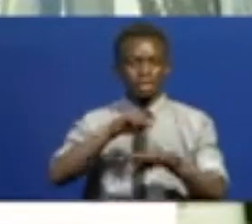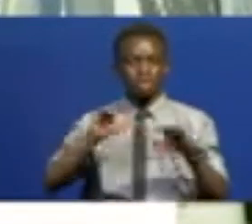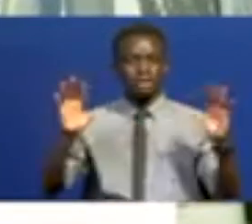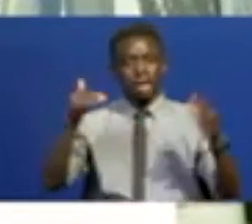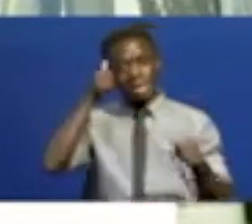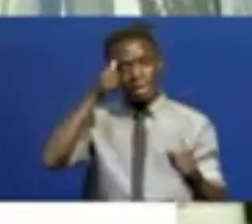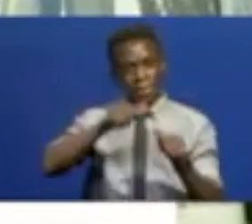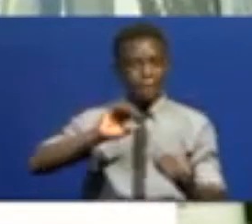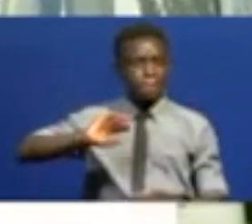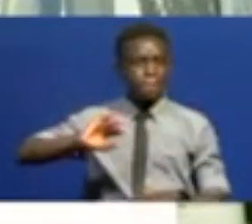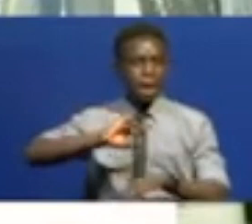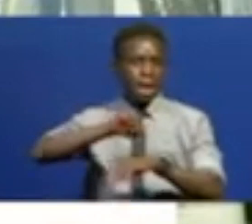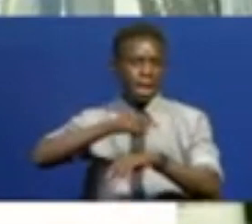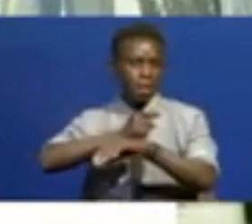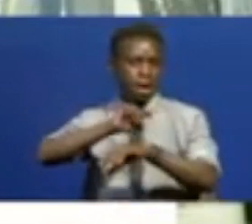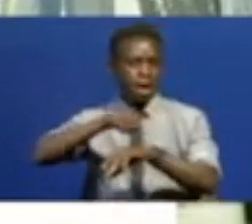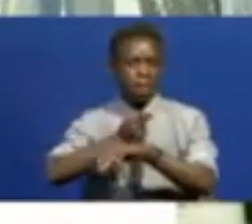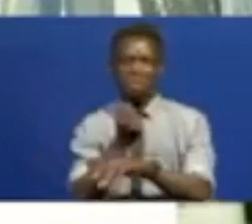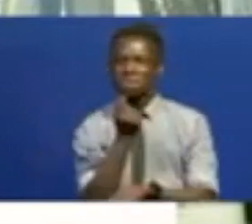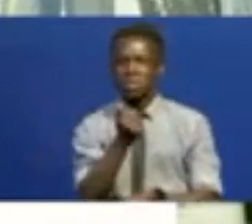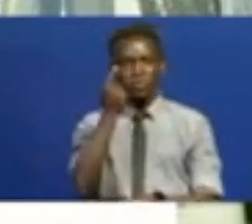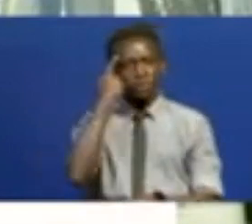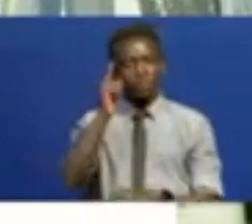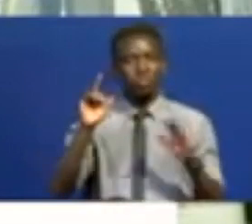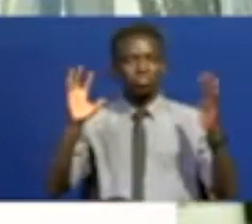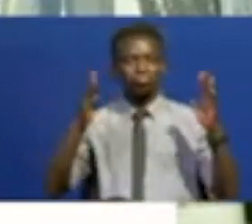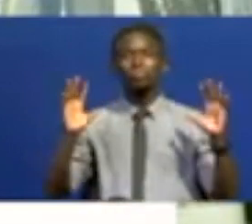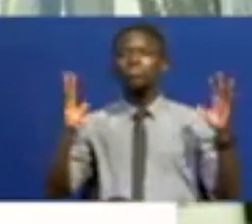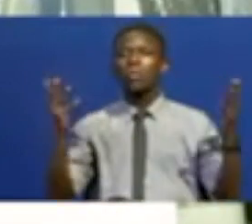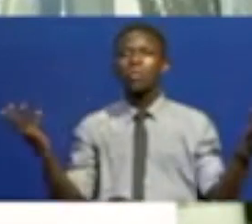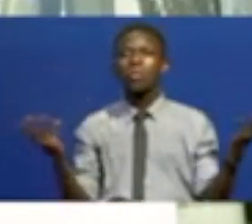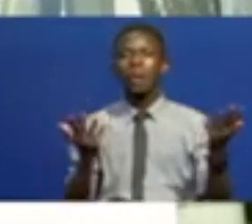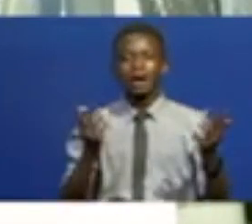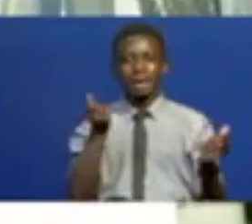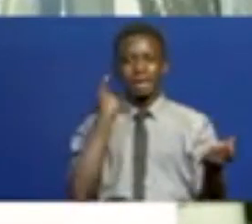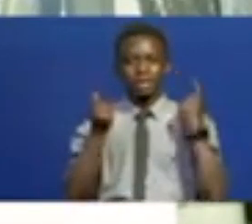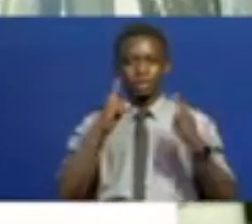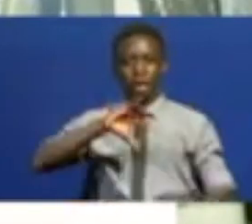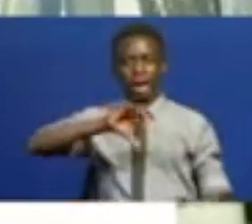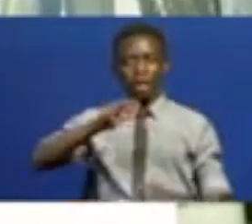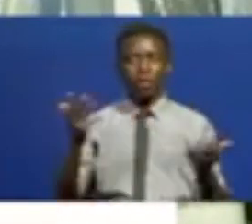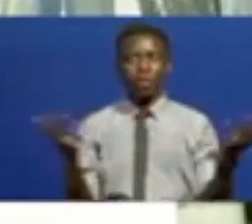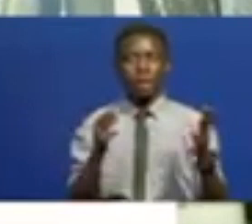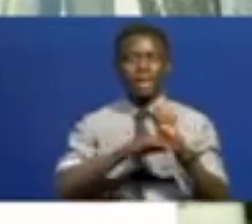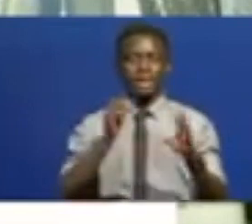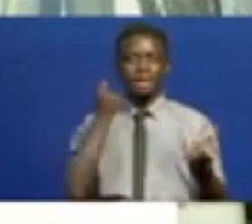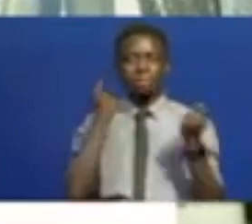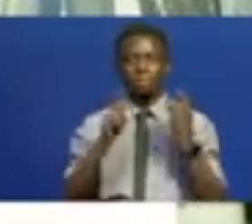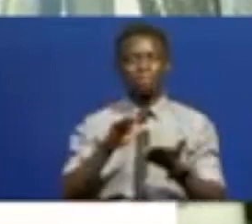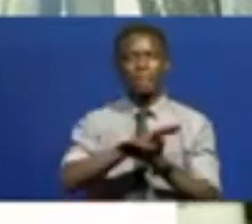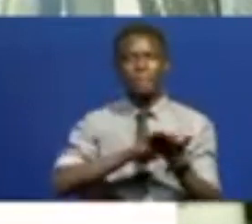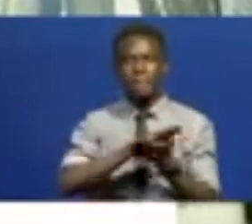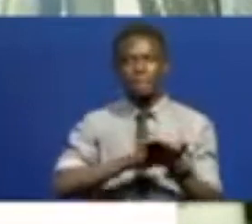hours to the day, and the celebrations will be held in Kericho County at the Kericho Green Stadium. So basically, that is